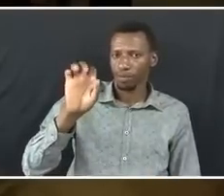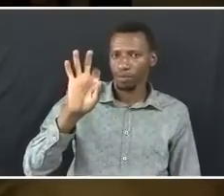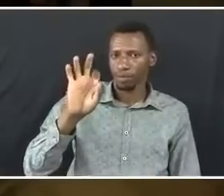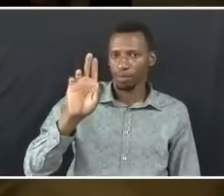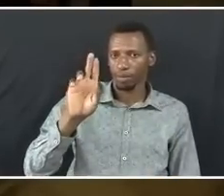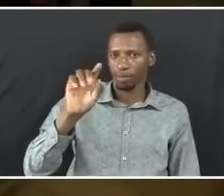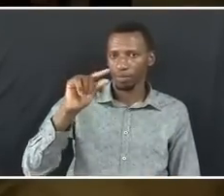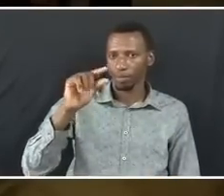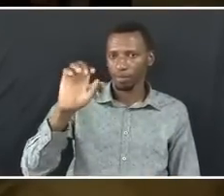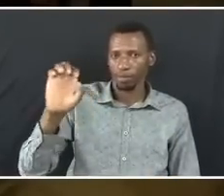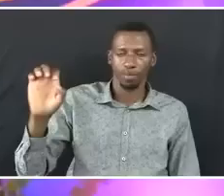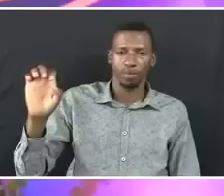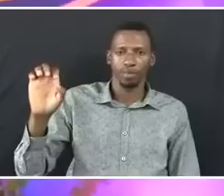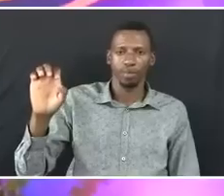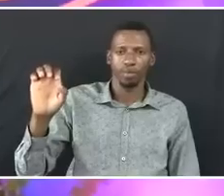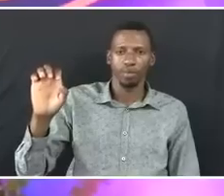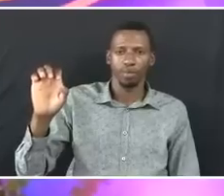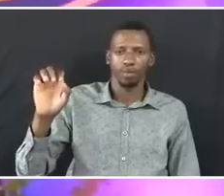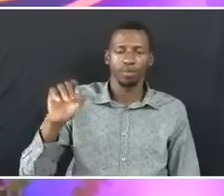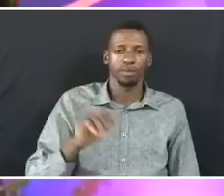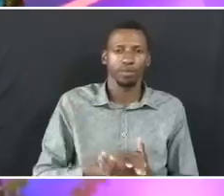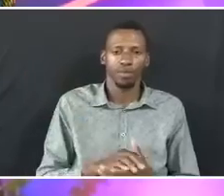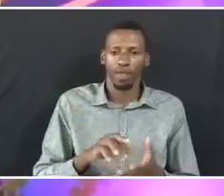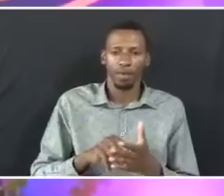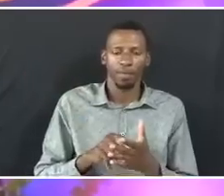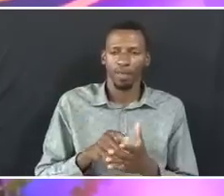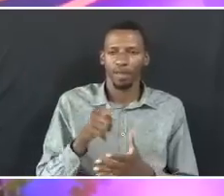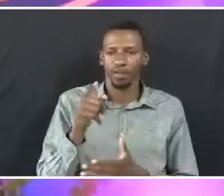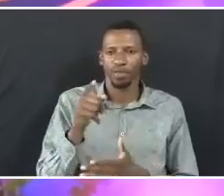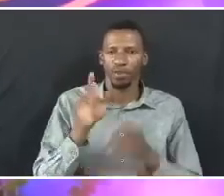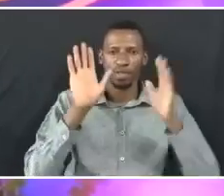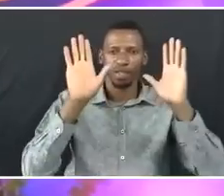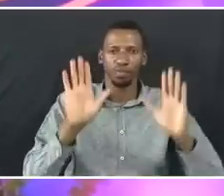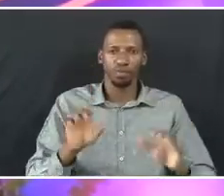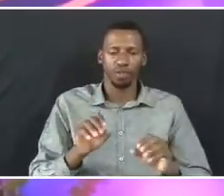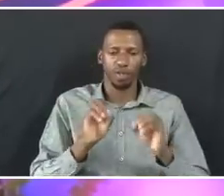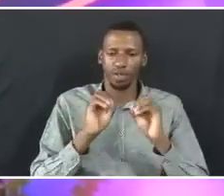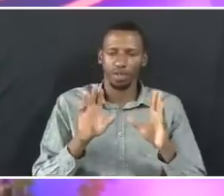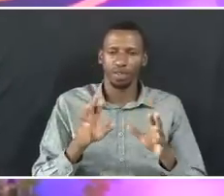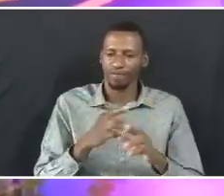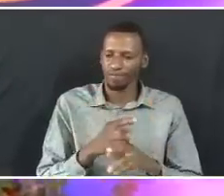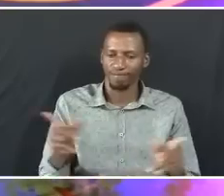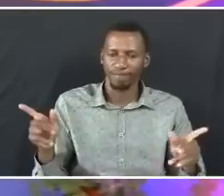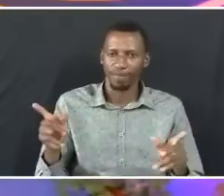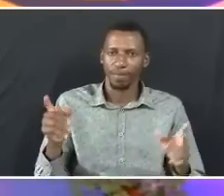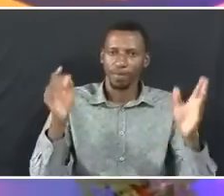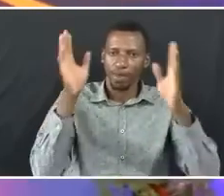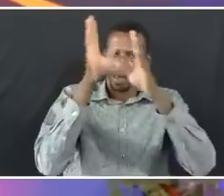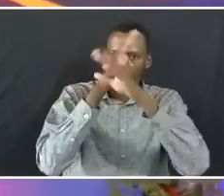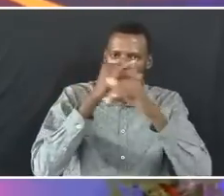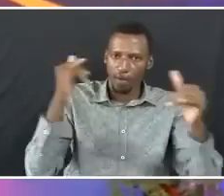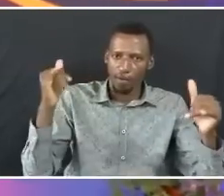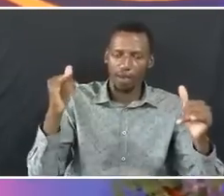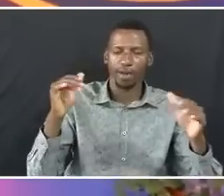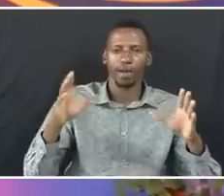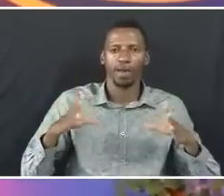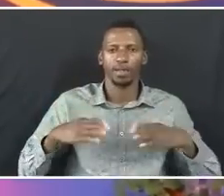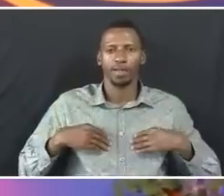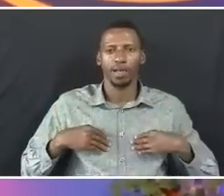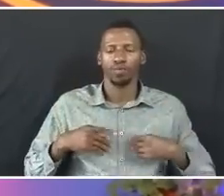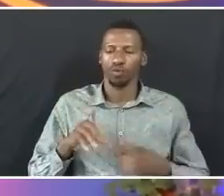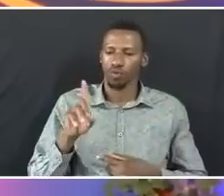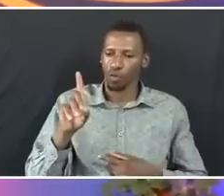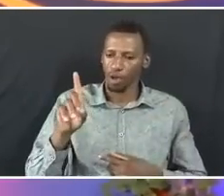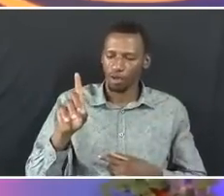in the eyes of heaven, a passing cloud, because heaven recognizes only one covenant relationship in